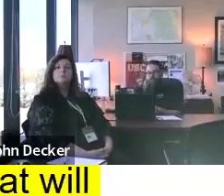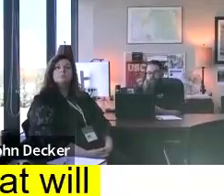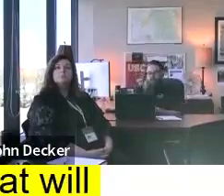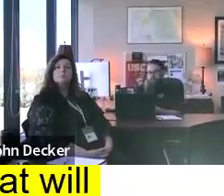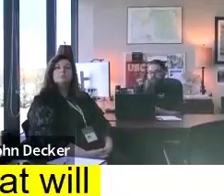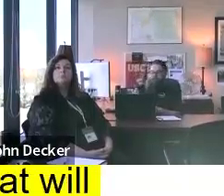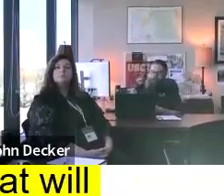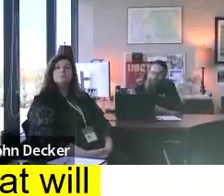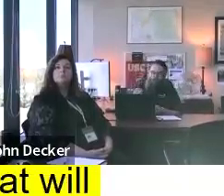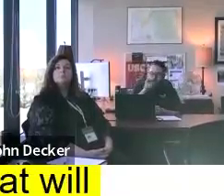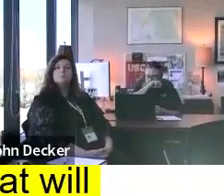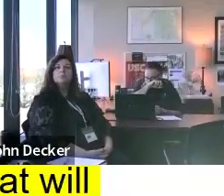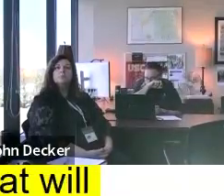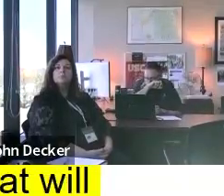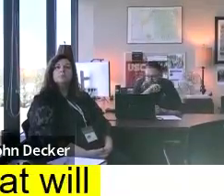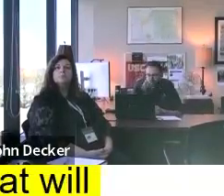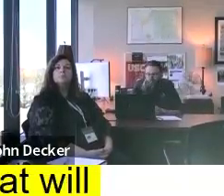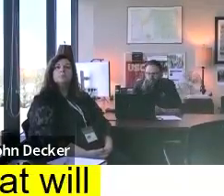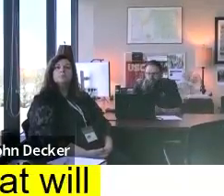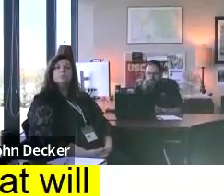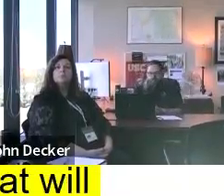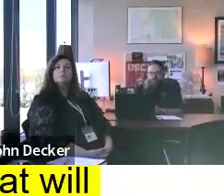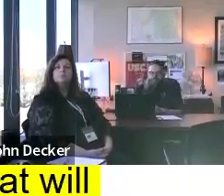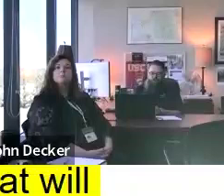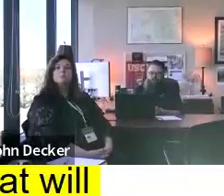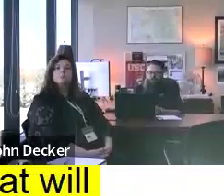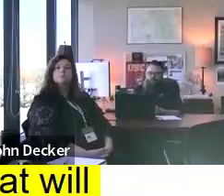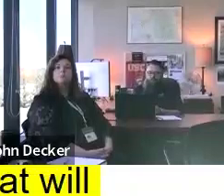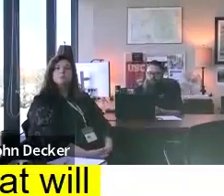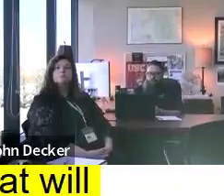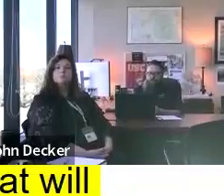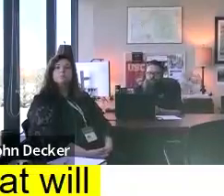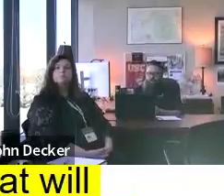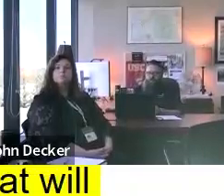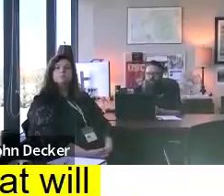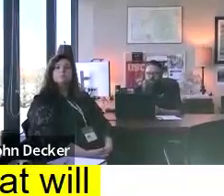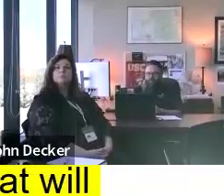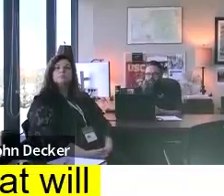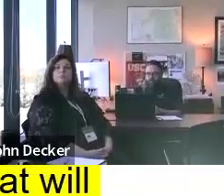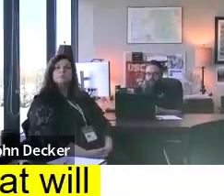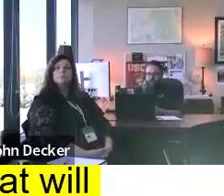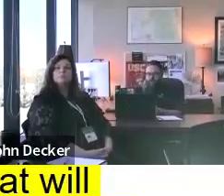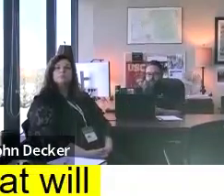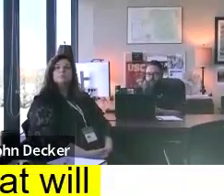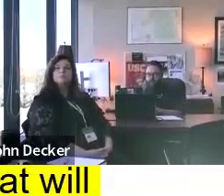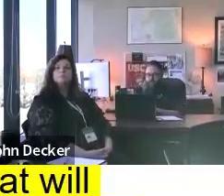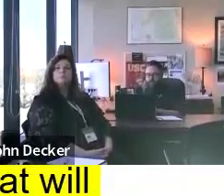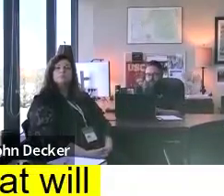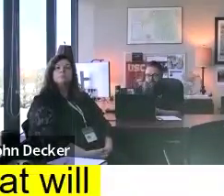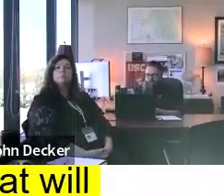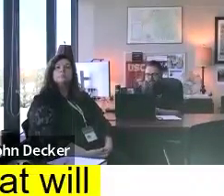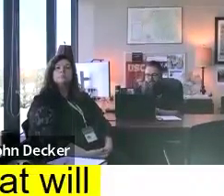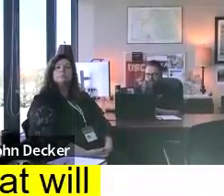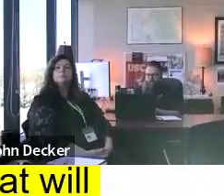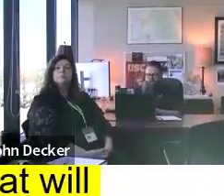to January 1st. And as it relates to any possible changes for IPPs, IFSPs, it